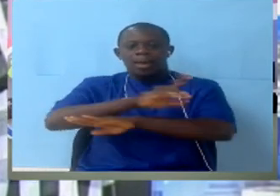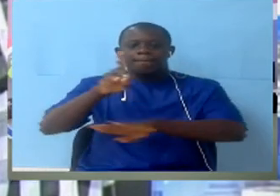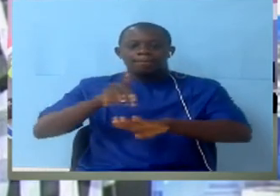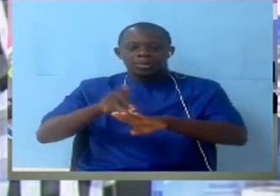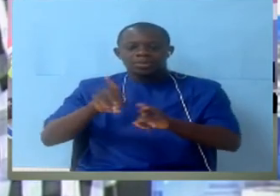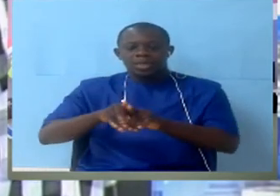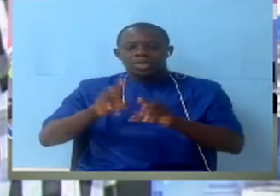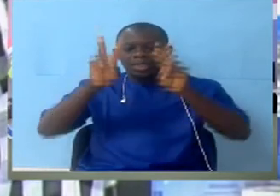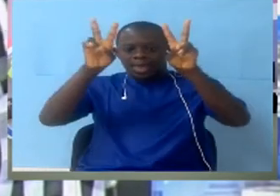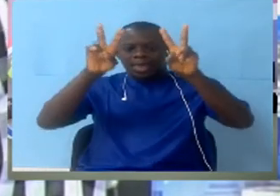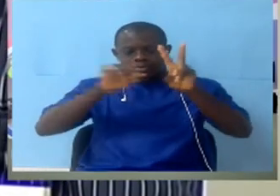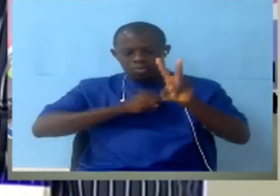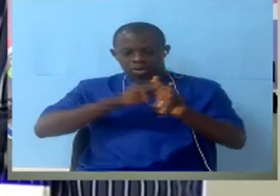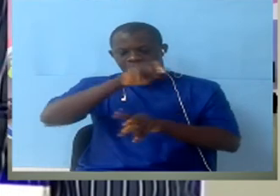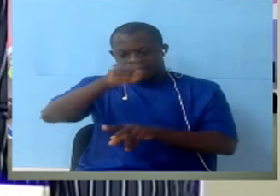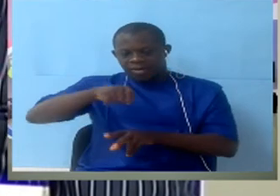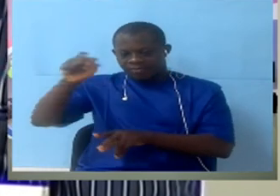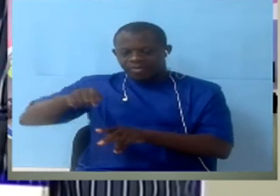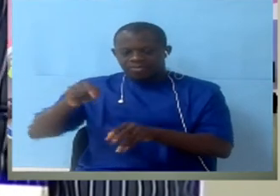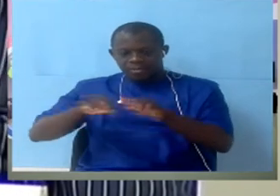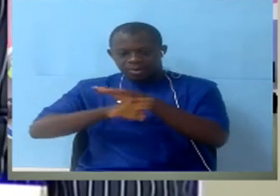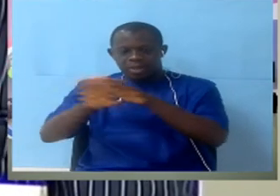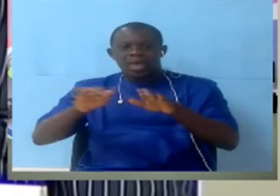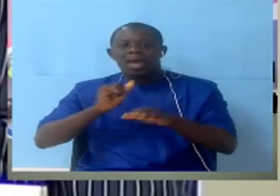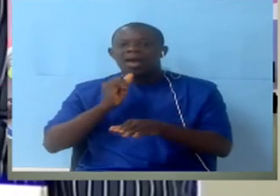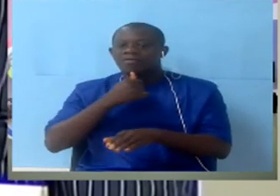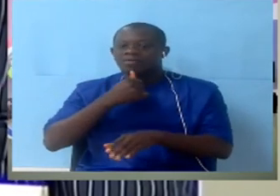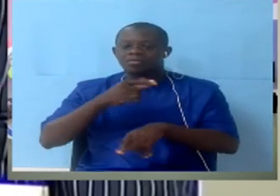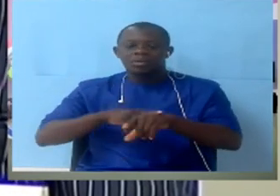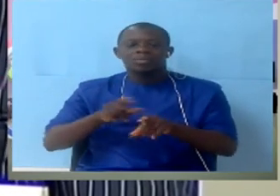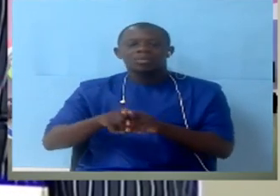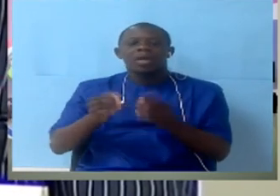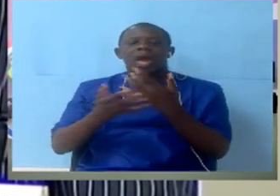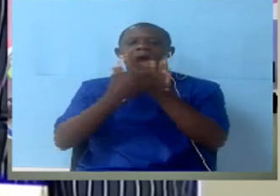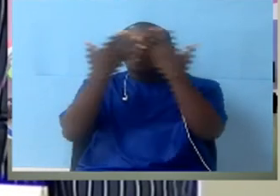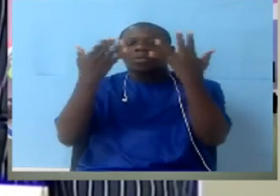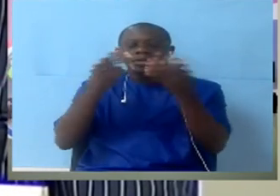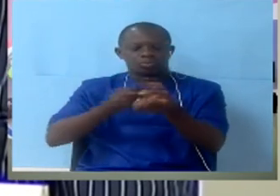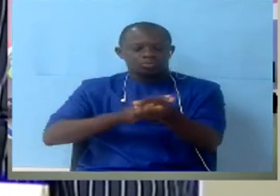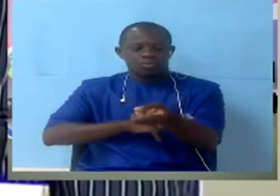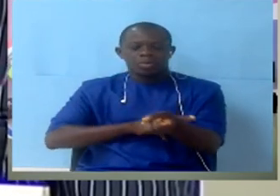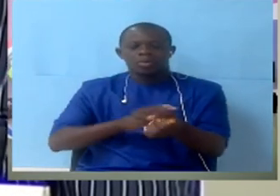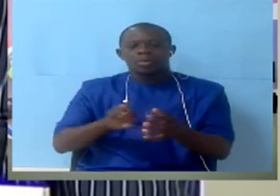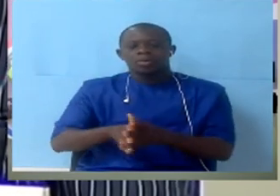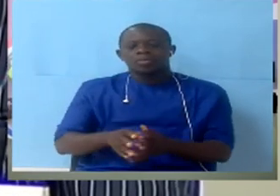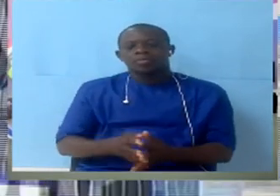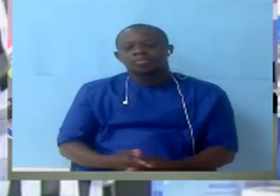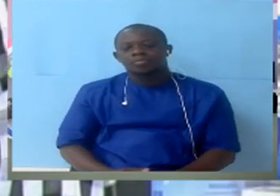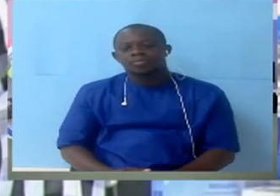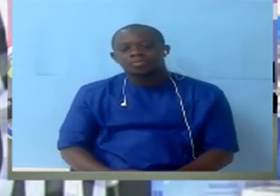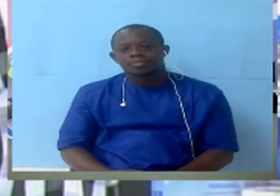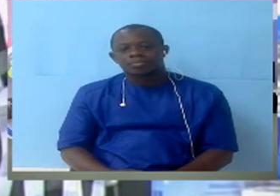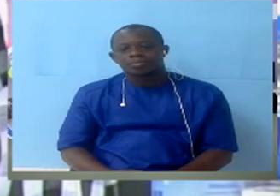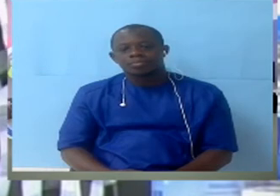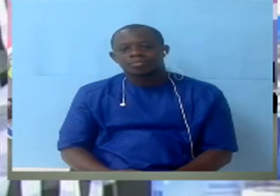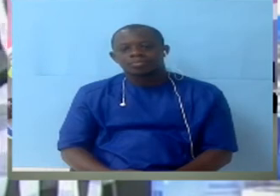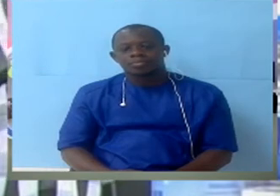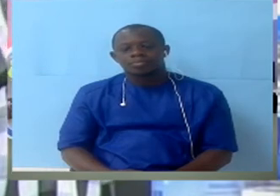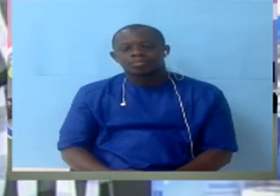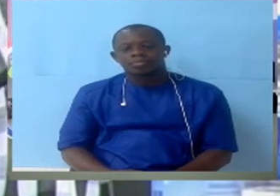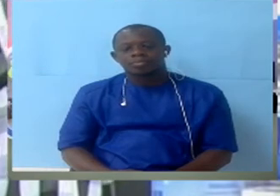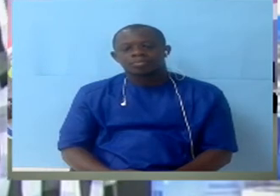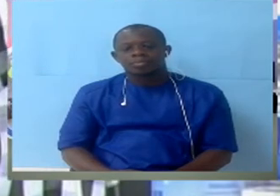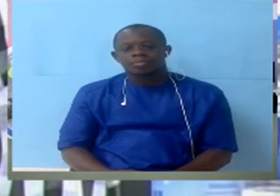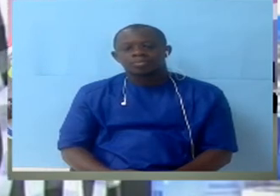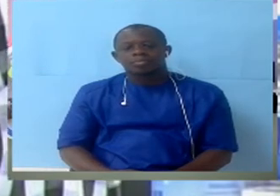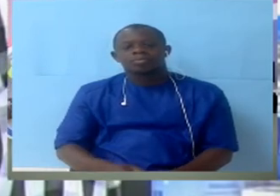afternoon. How many? Jelu. Kayako is a Sajul de la Konyako, Kay Sajul Konyaha, Kayako Juma is a